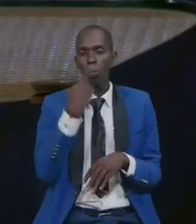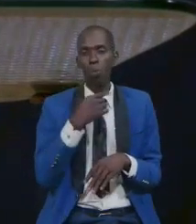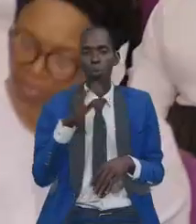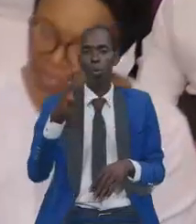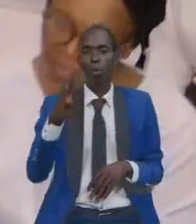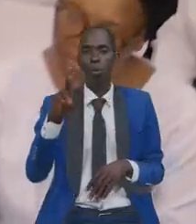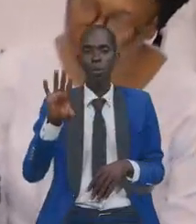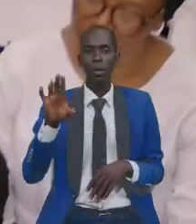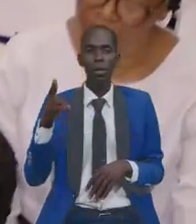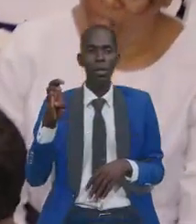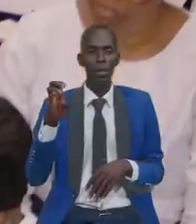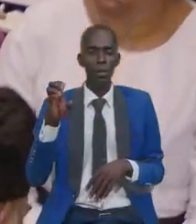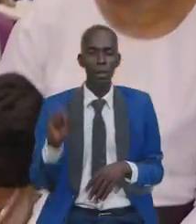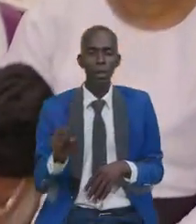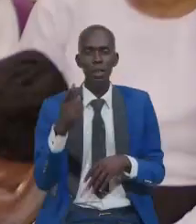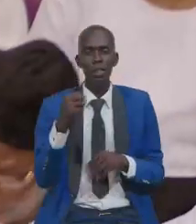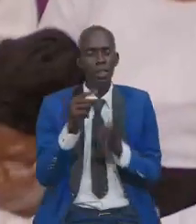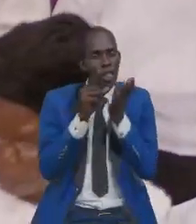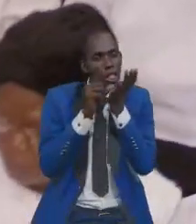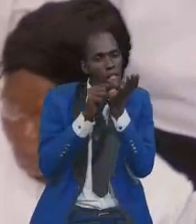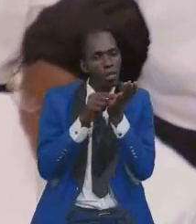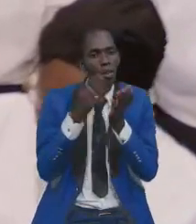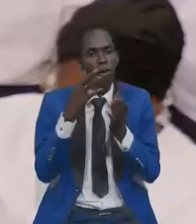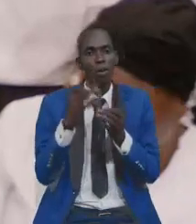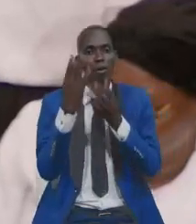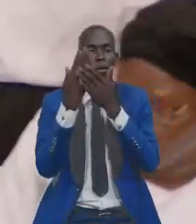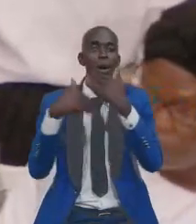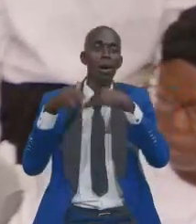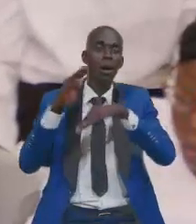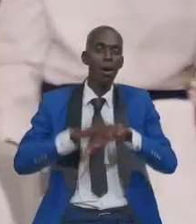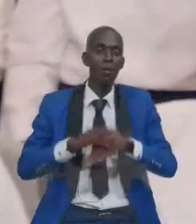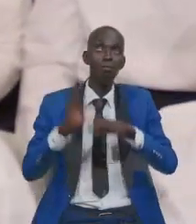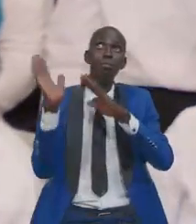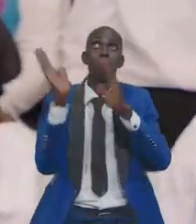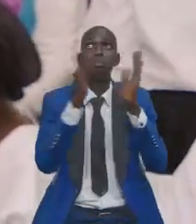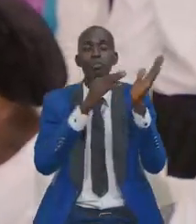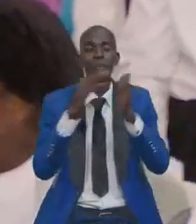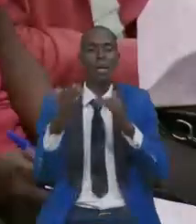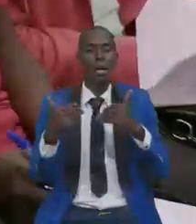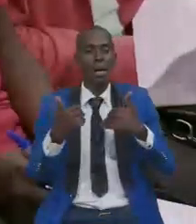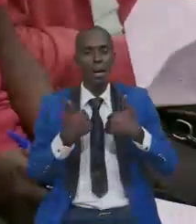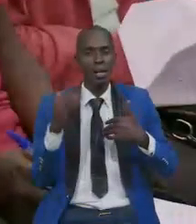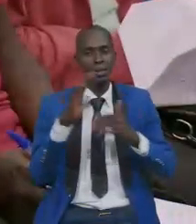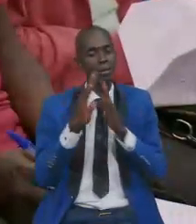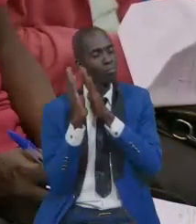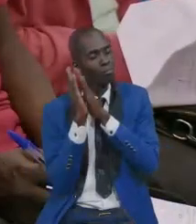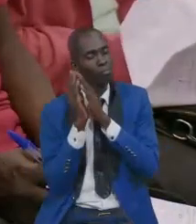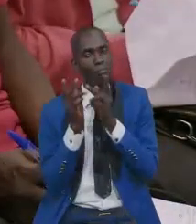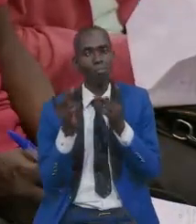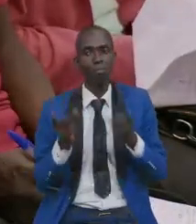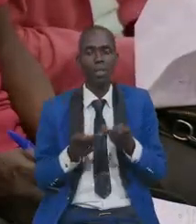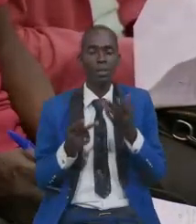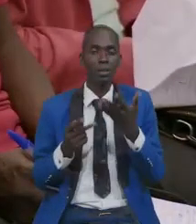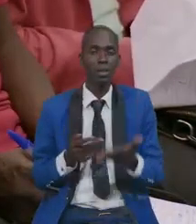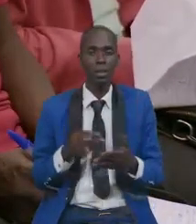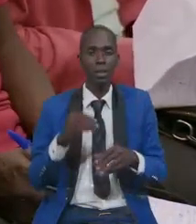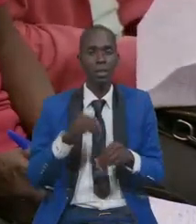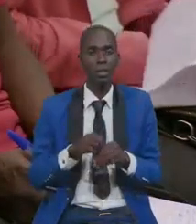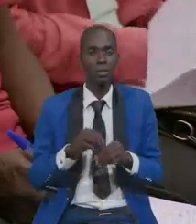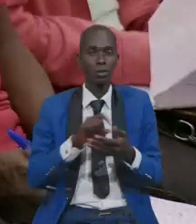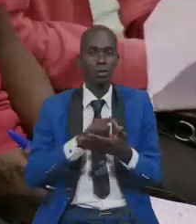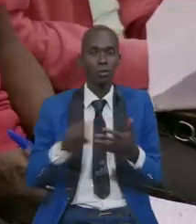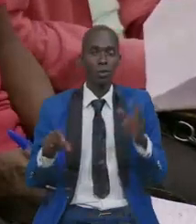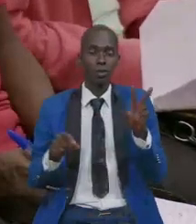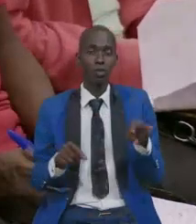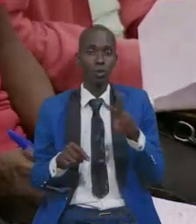the fowls of the heaven had their habitation. Verse 21, verse